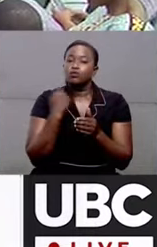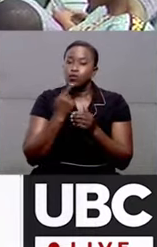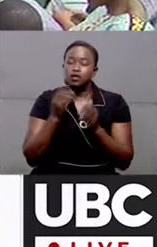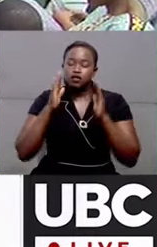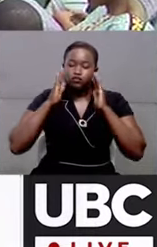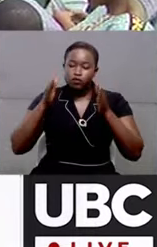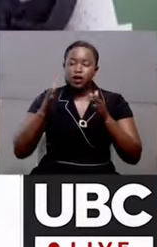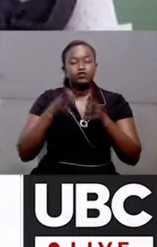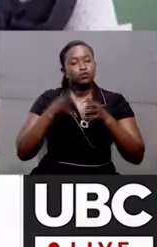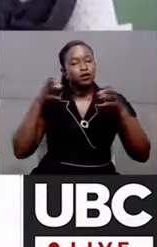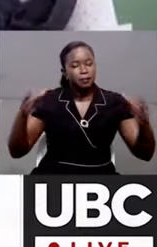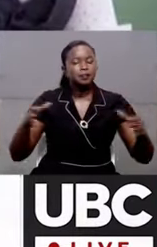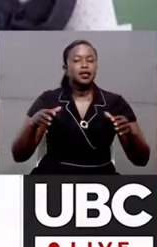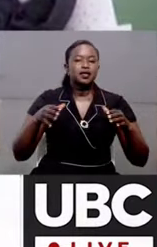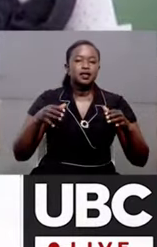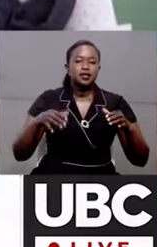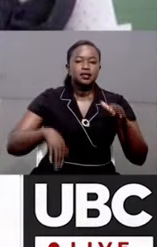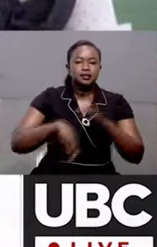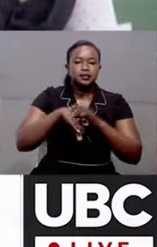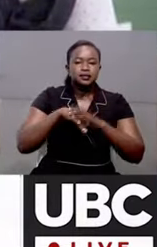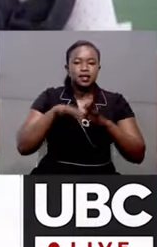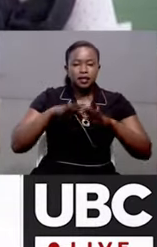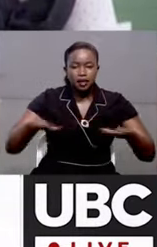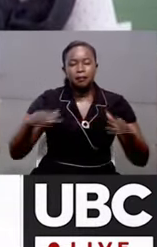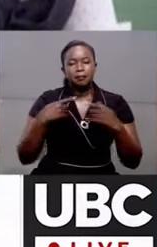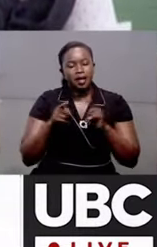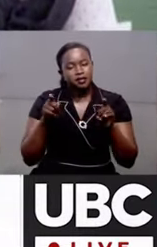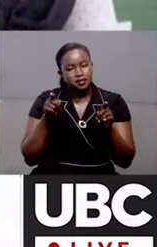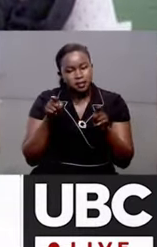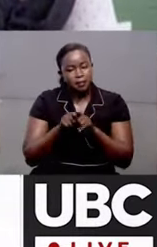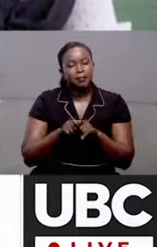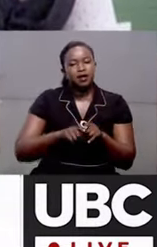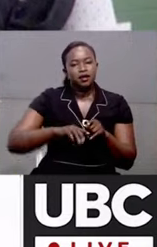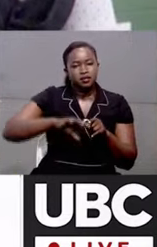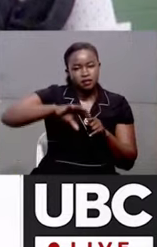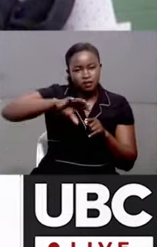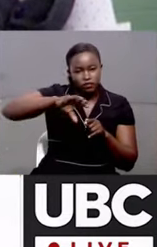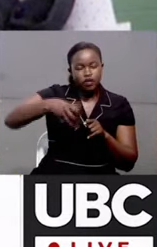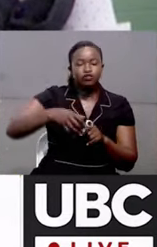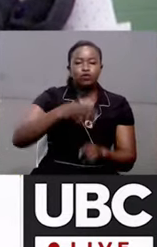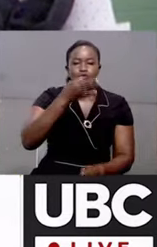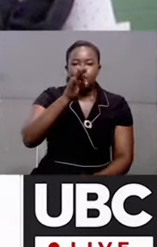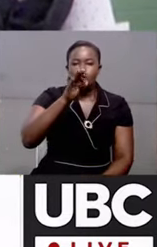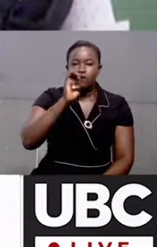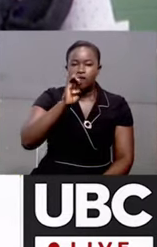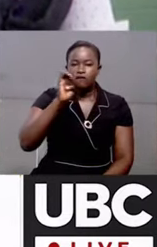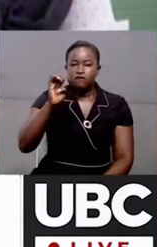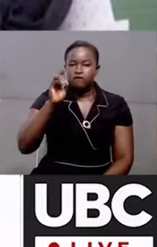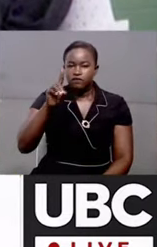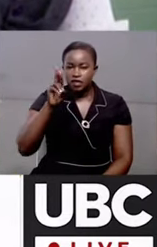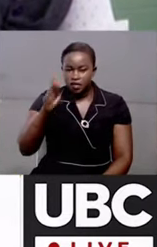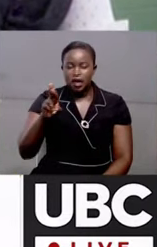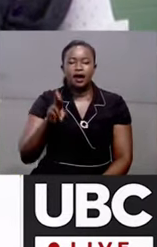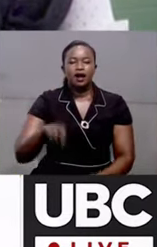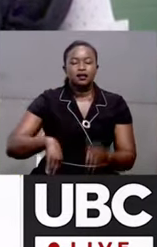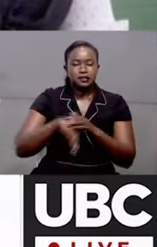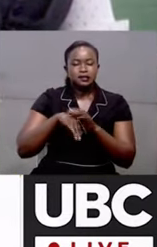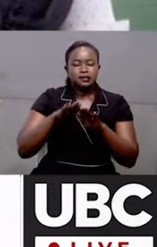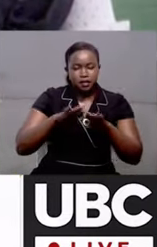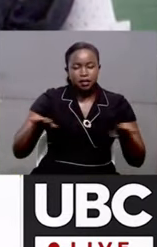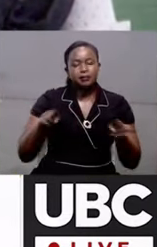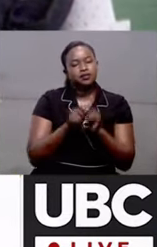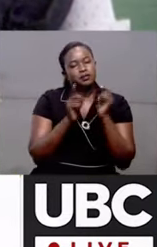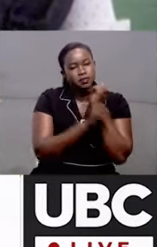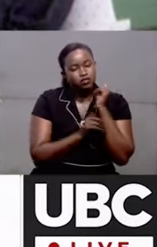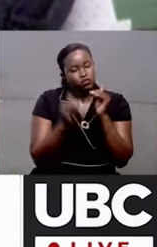stadia, but also what we call the regional feeder stadia, or even at district level. For